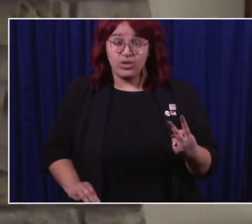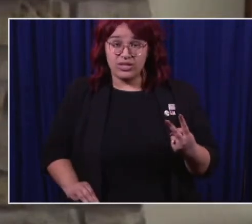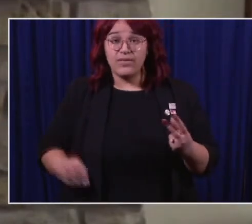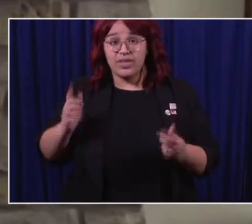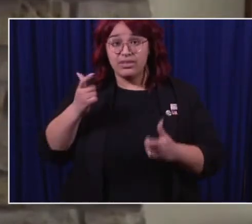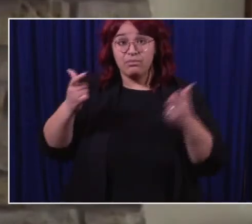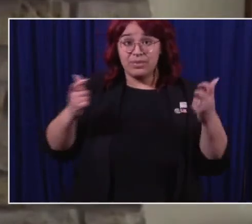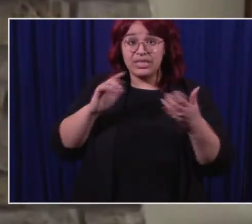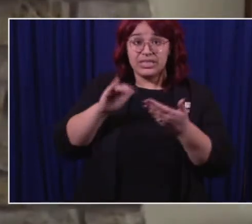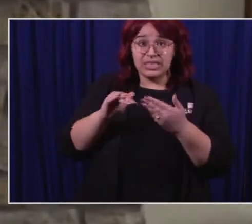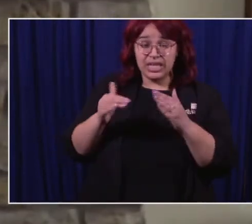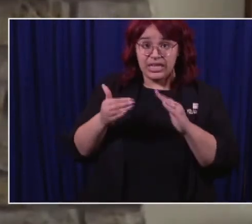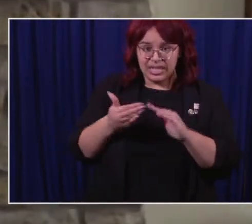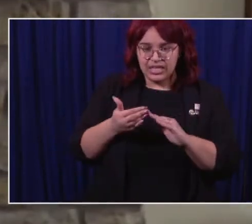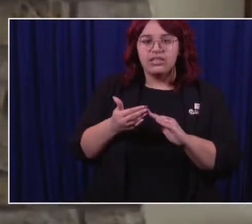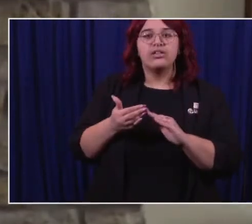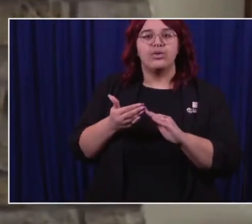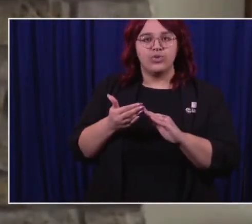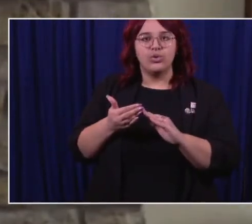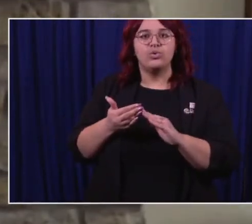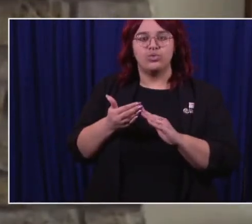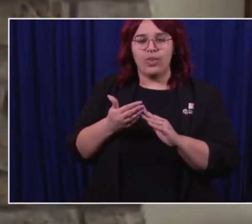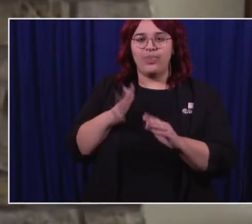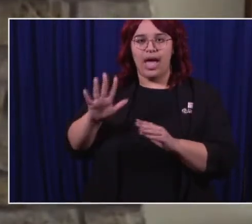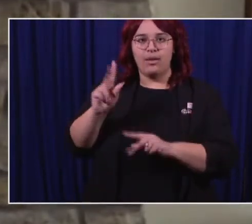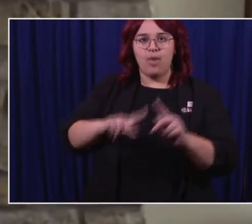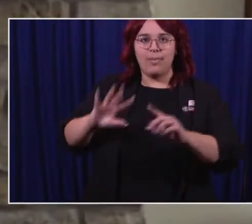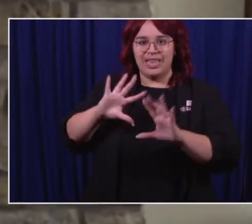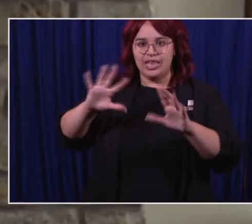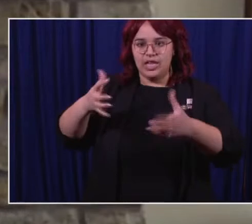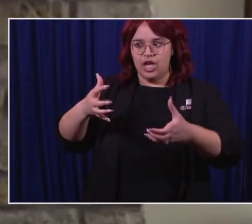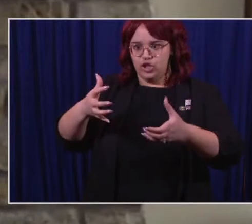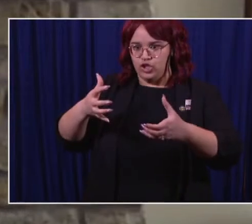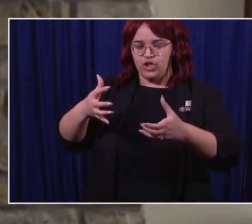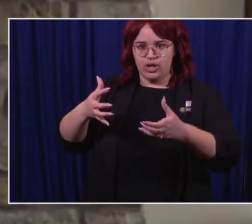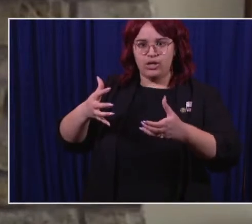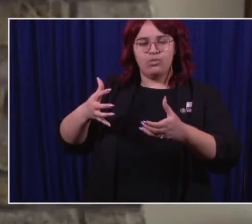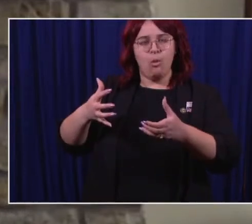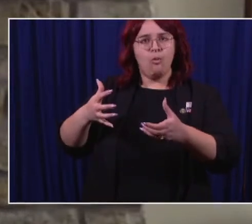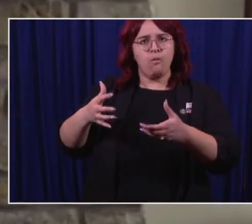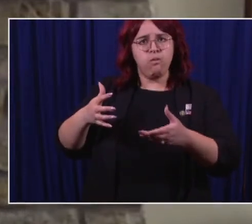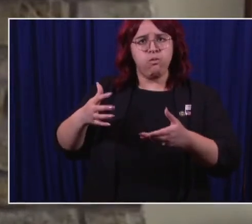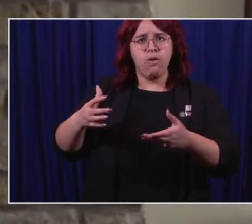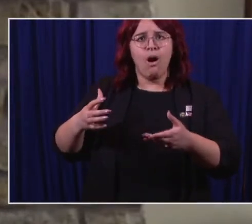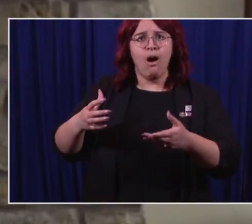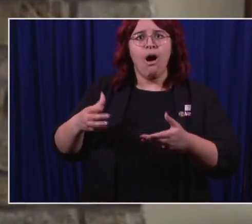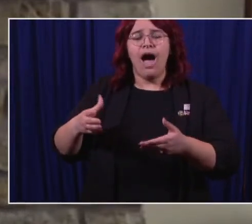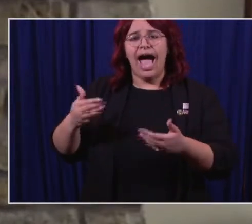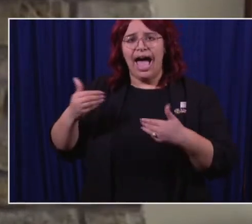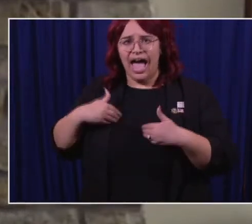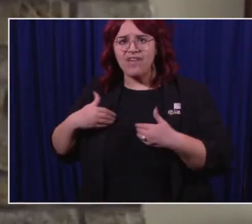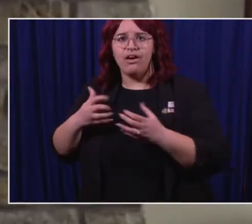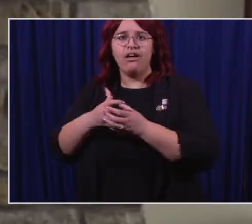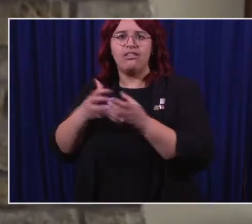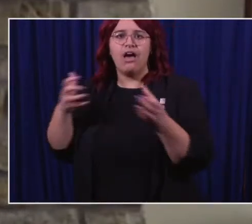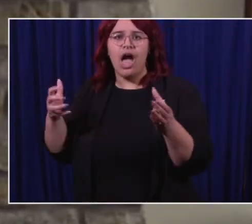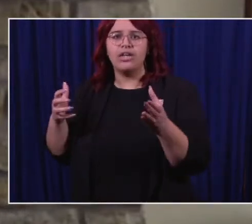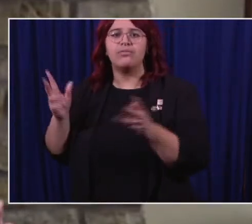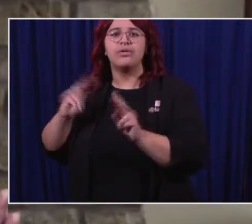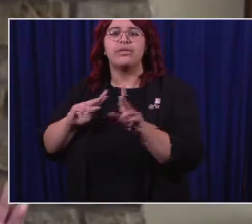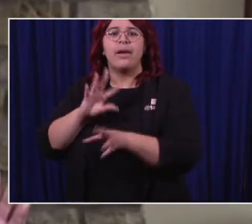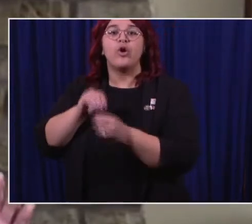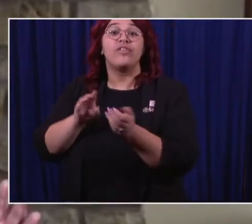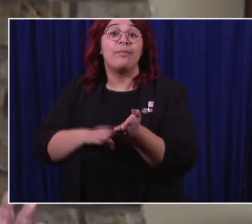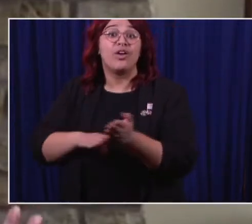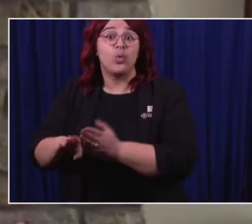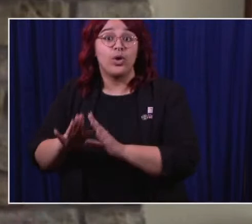contain significant minority populations have been talking with us and have been saying,